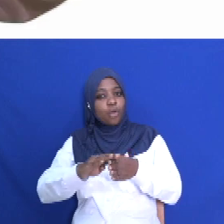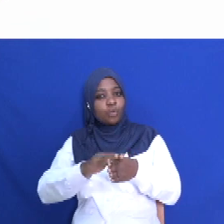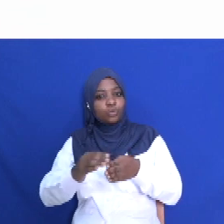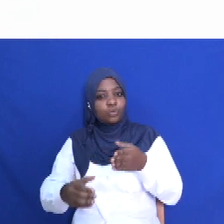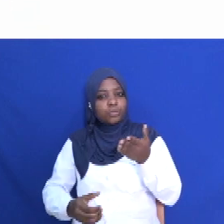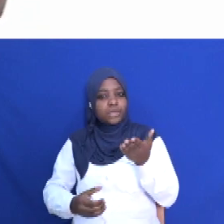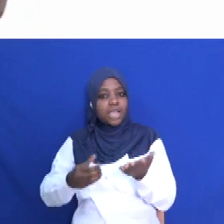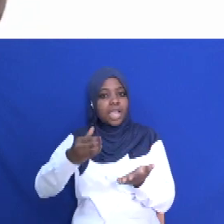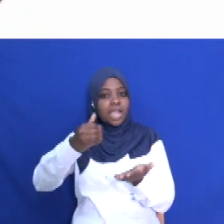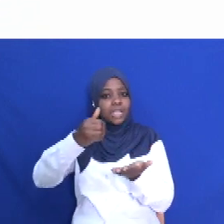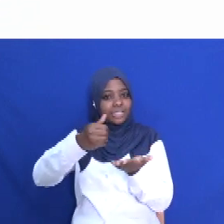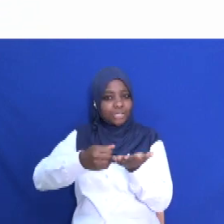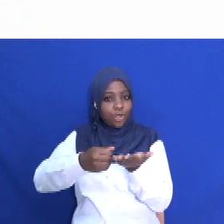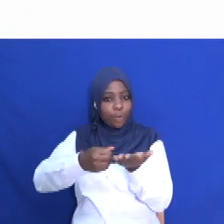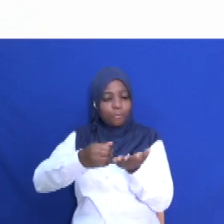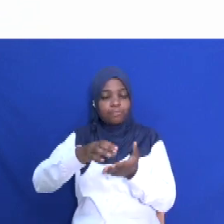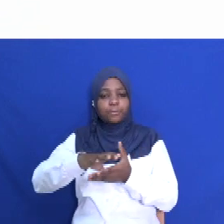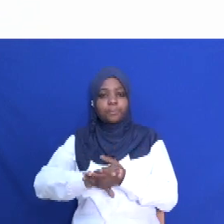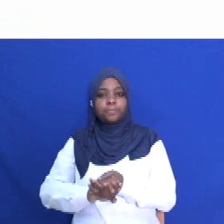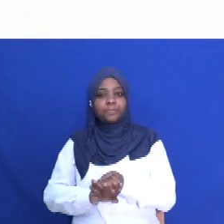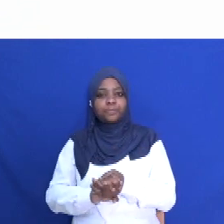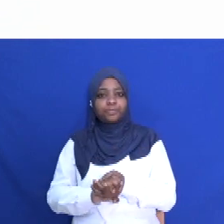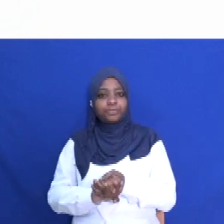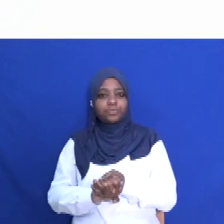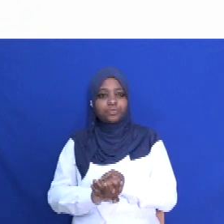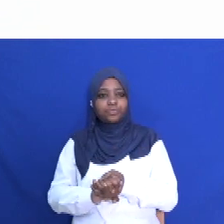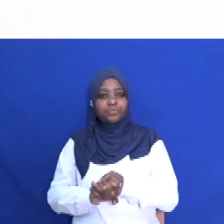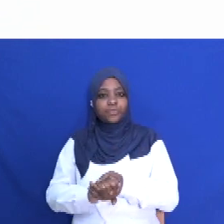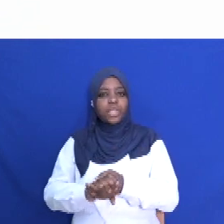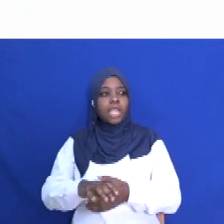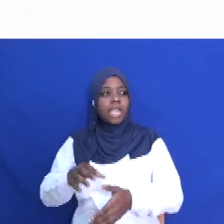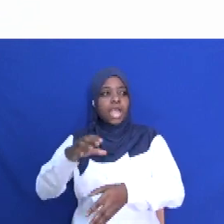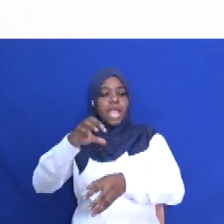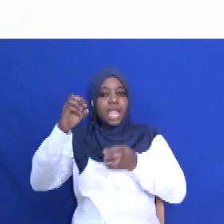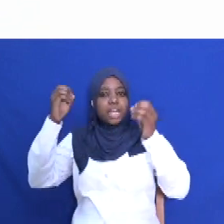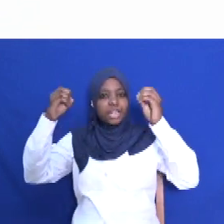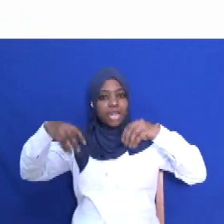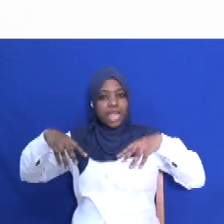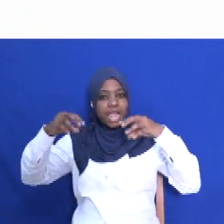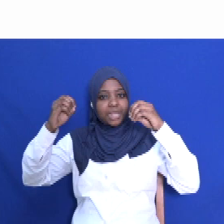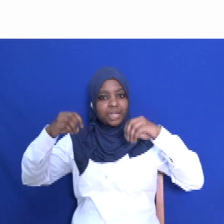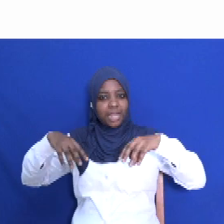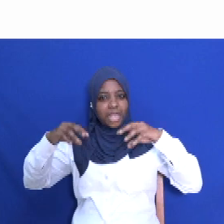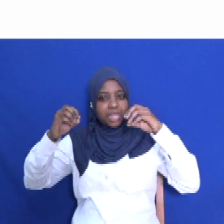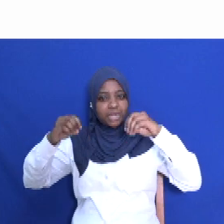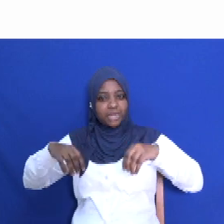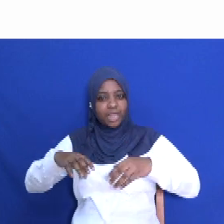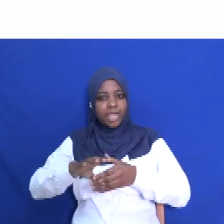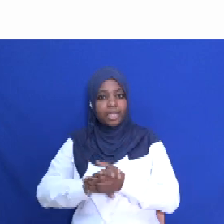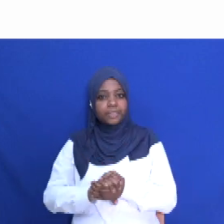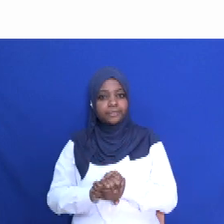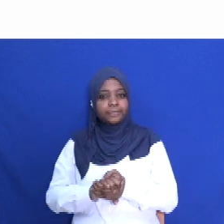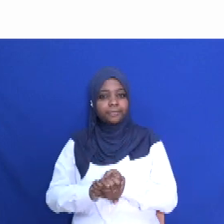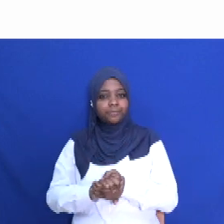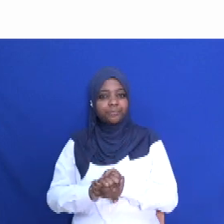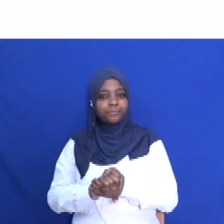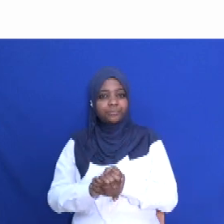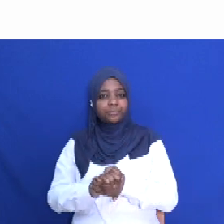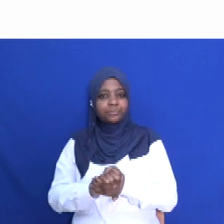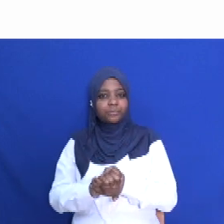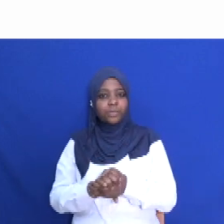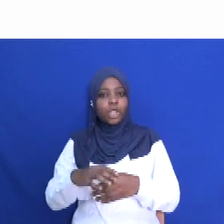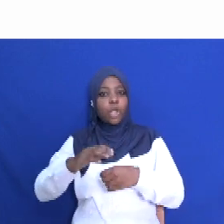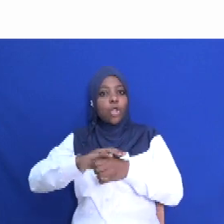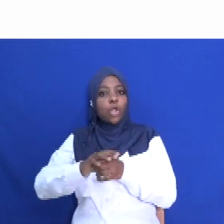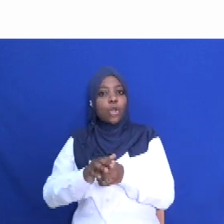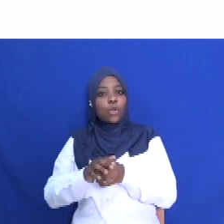Dry, dry, dry. Dry, dry, dry. Coronavirus away.